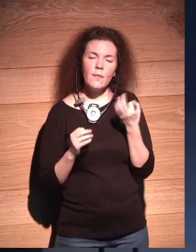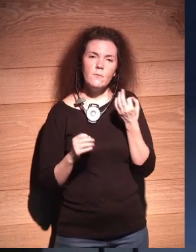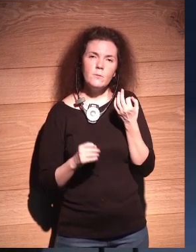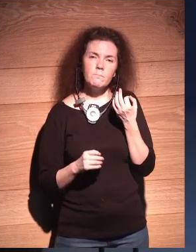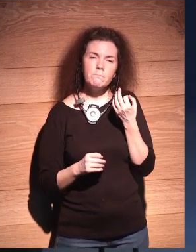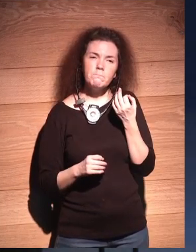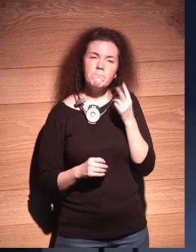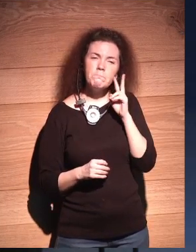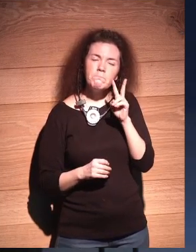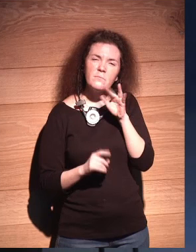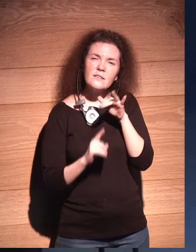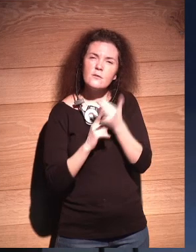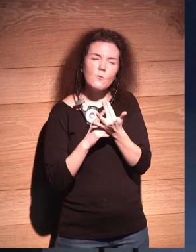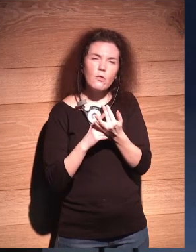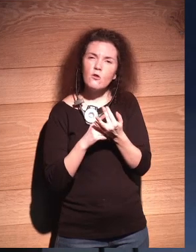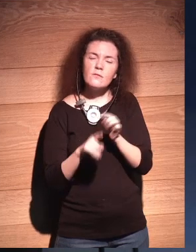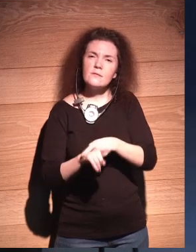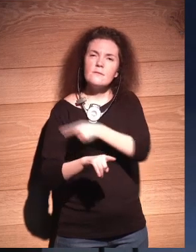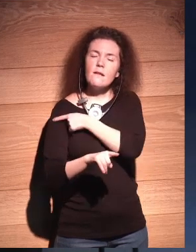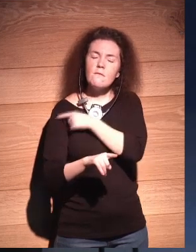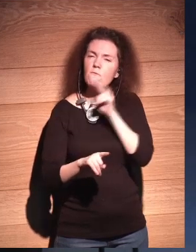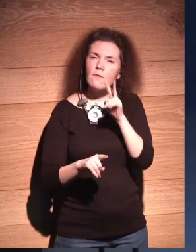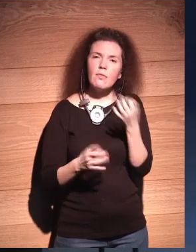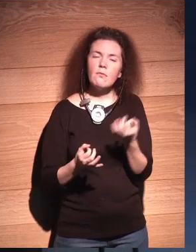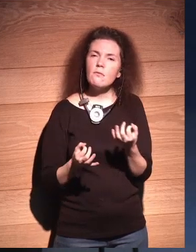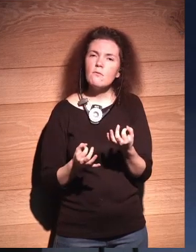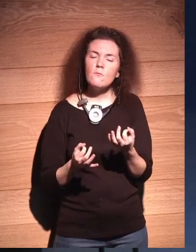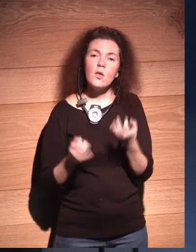be clear about it and trying not to be